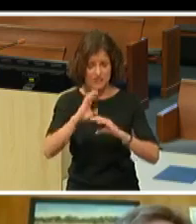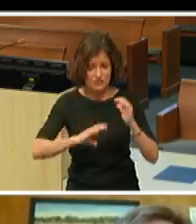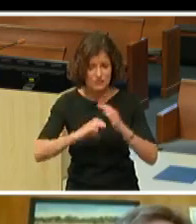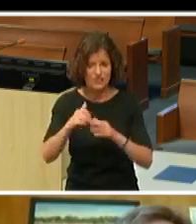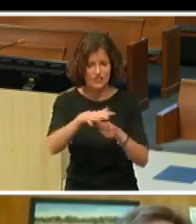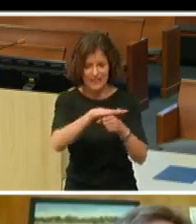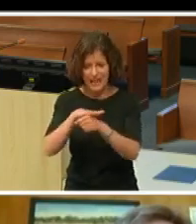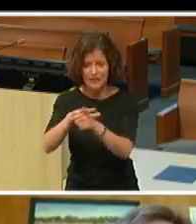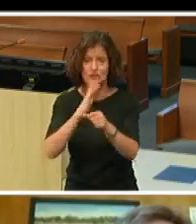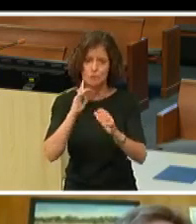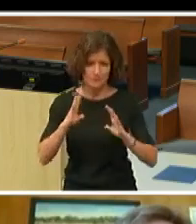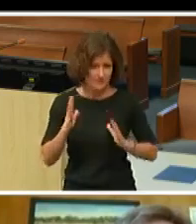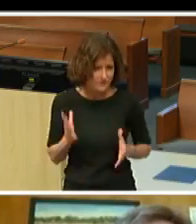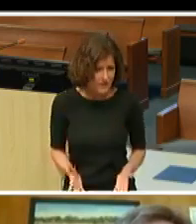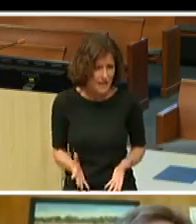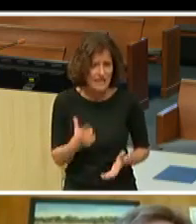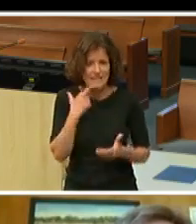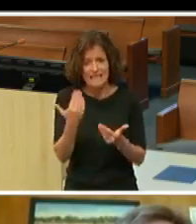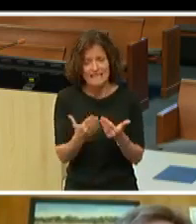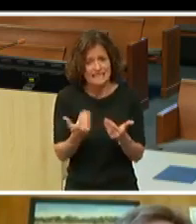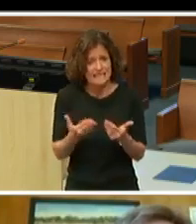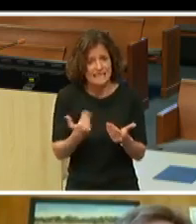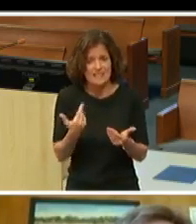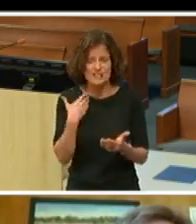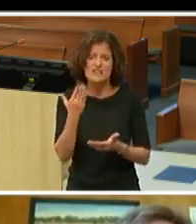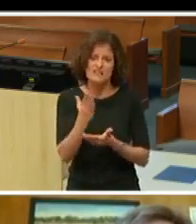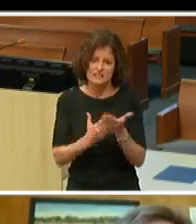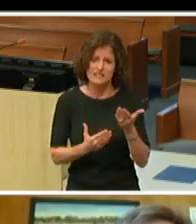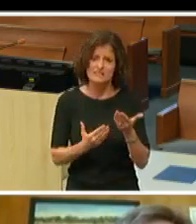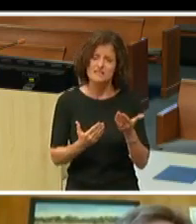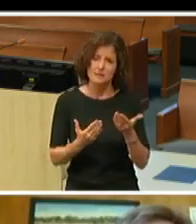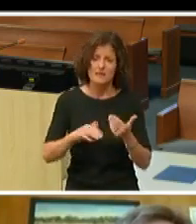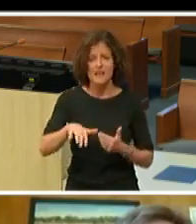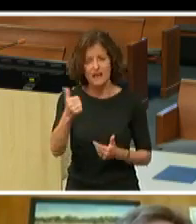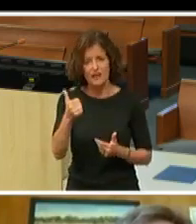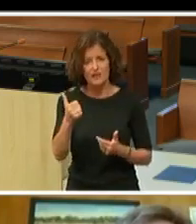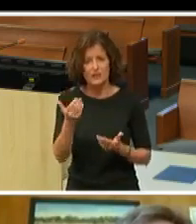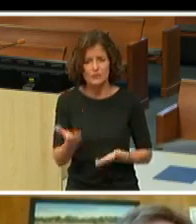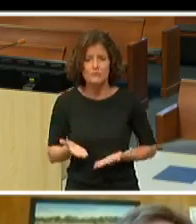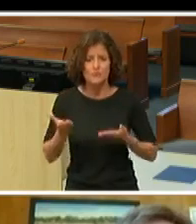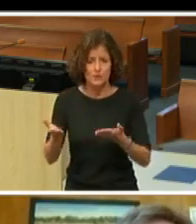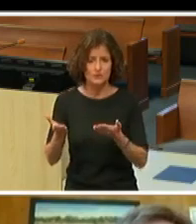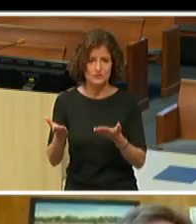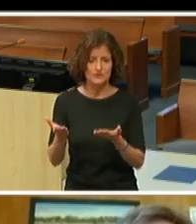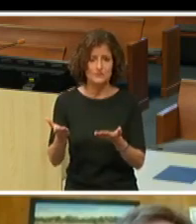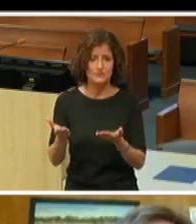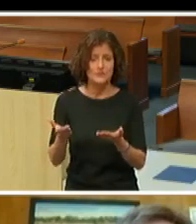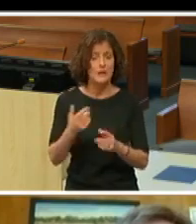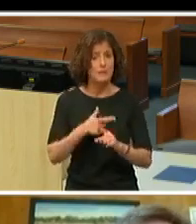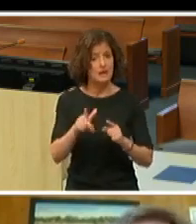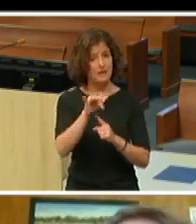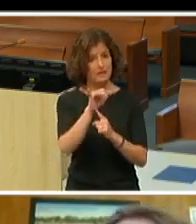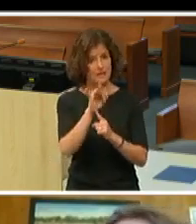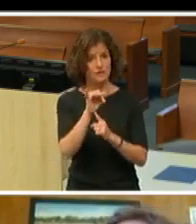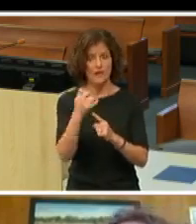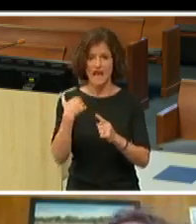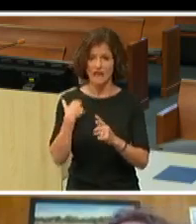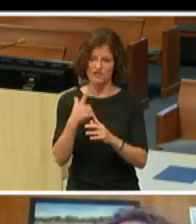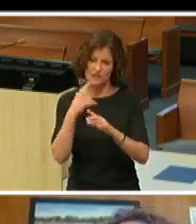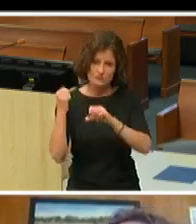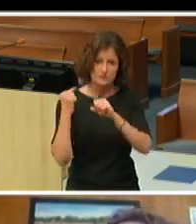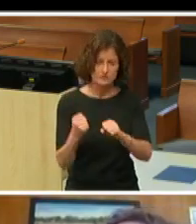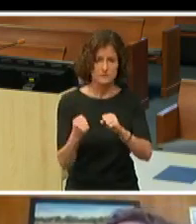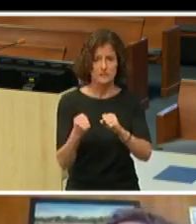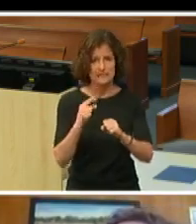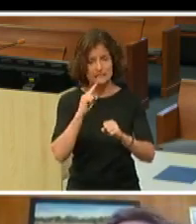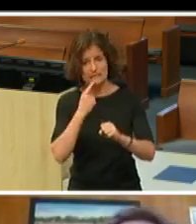it's actually, this is easier than some of the things that we were proposing. But it also, unless we've got those teeth, we may